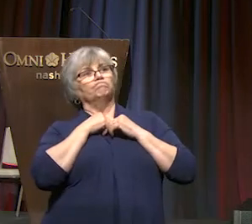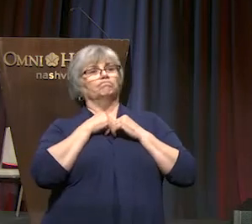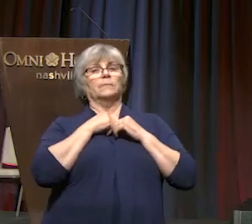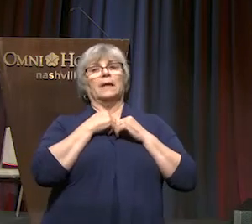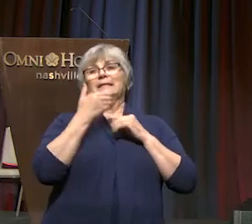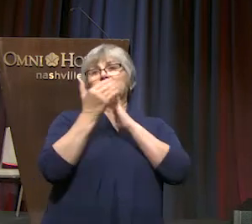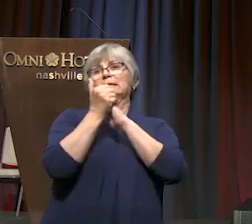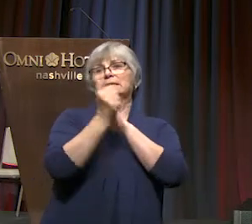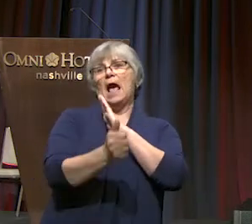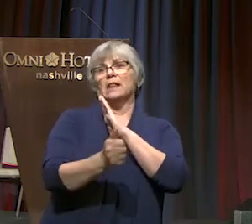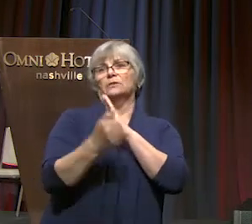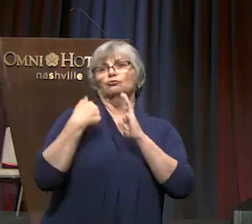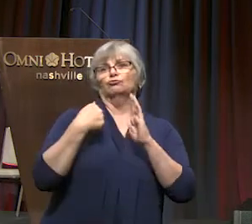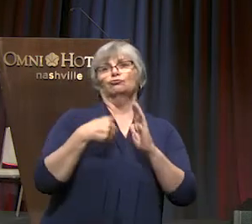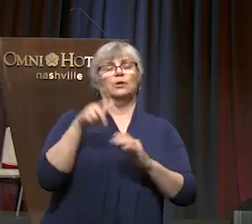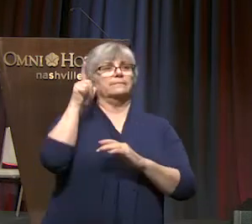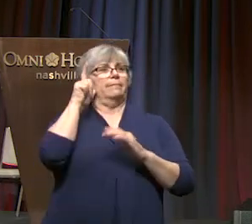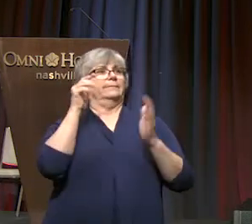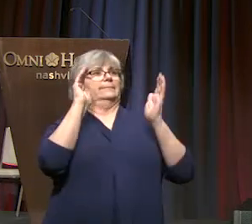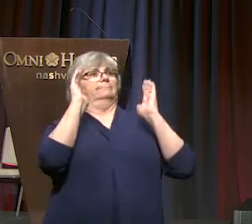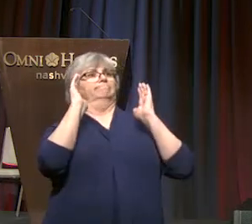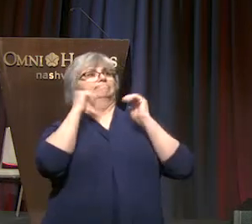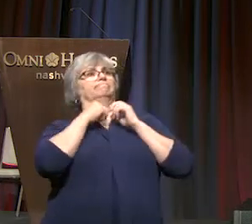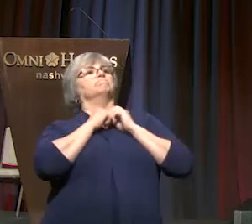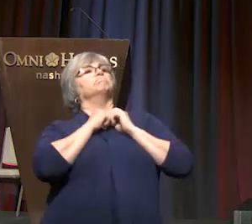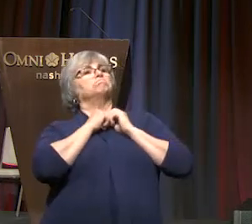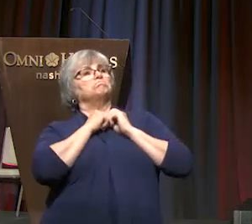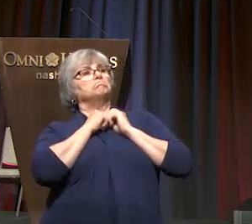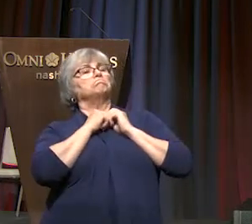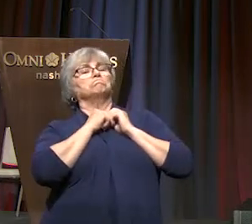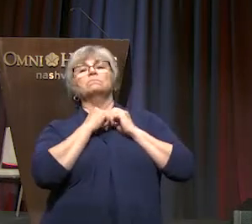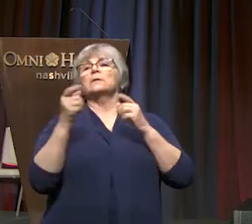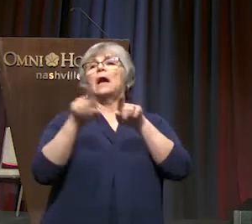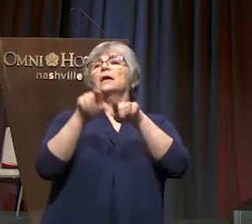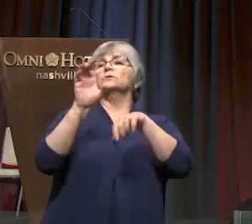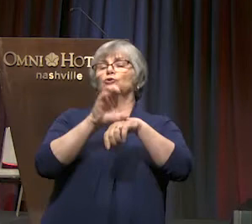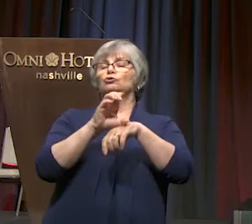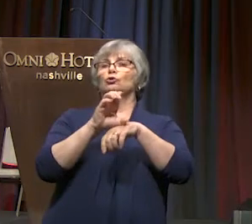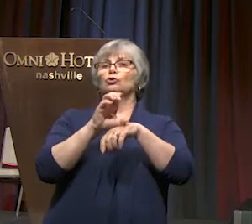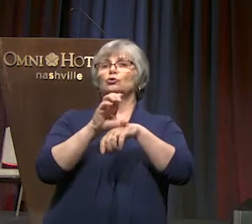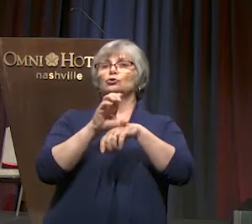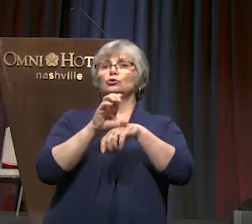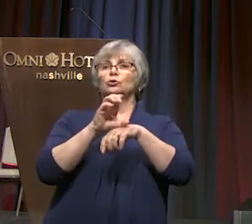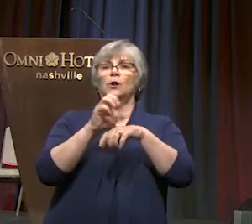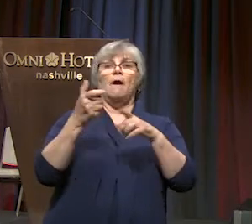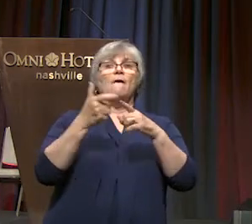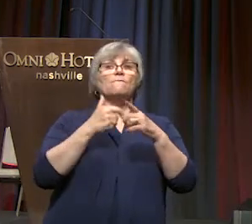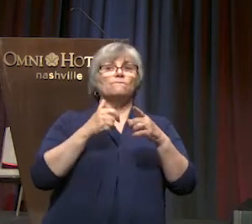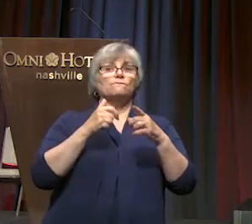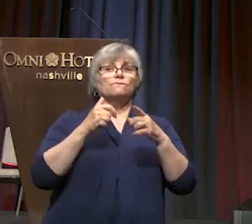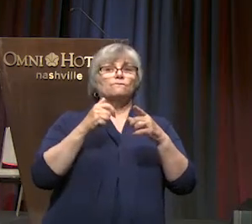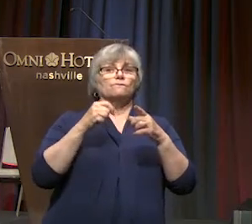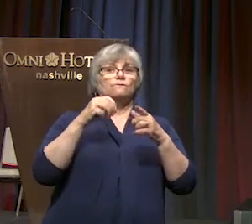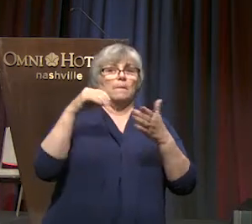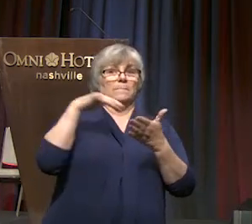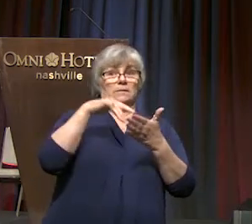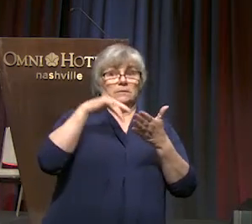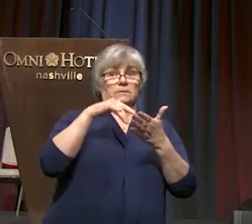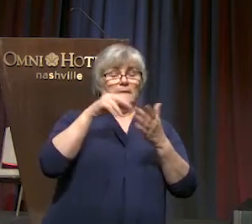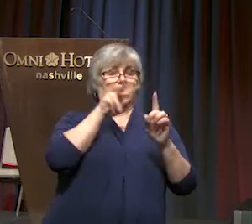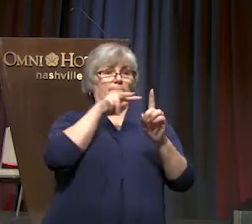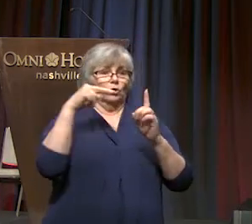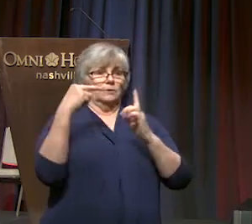listen. As a church, from African perspective, we